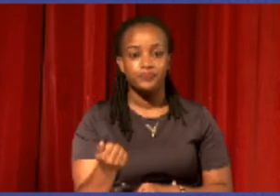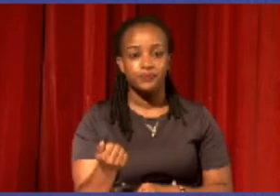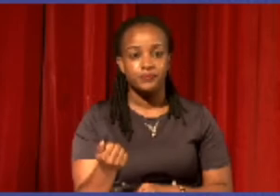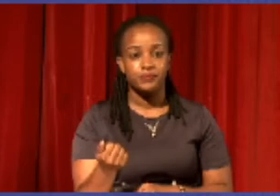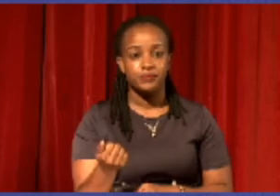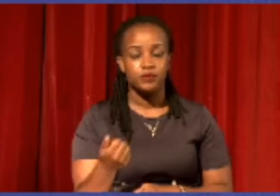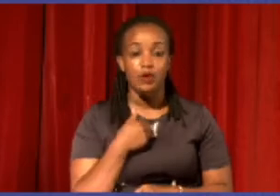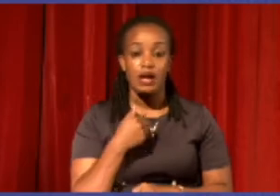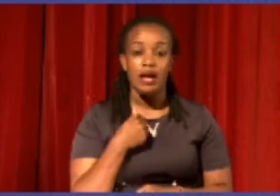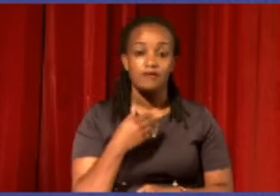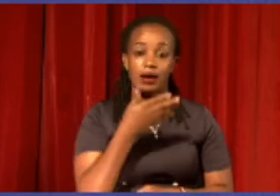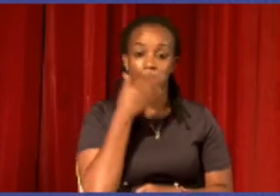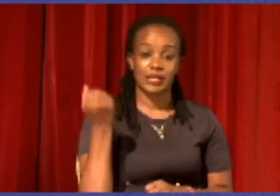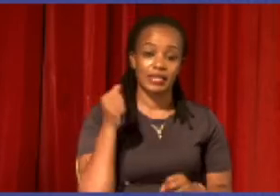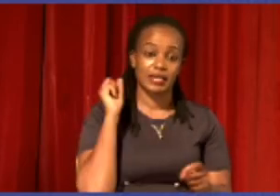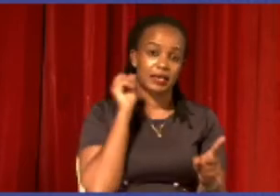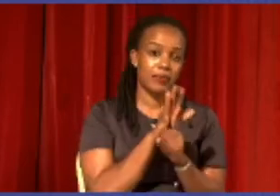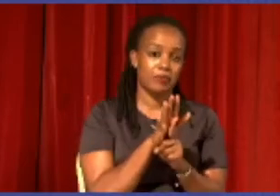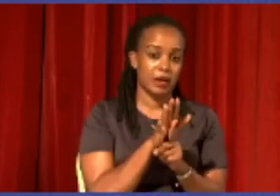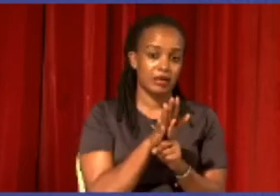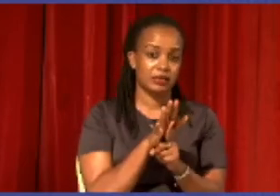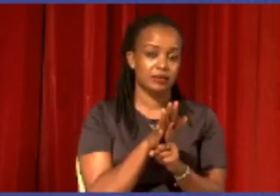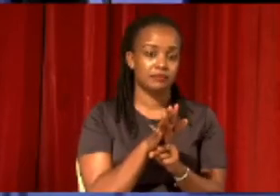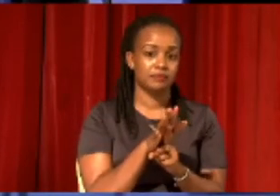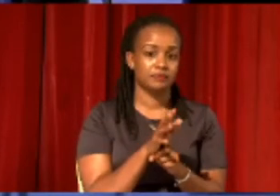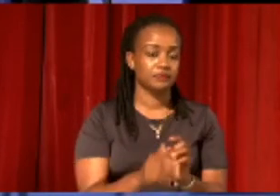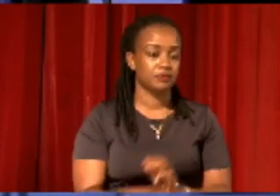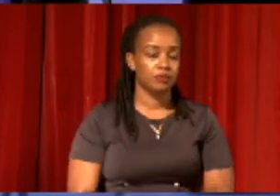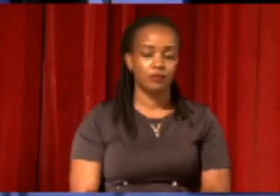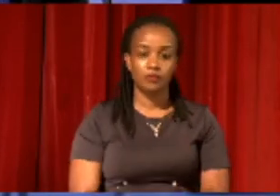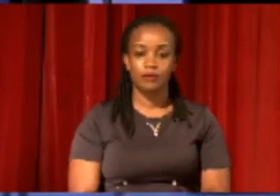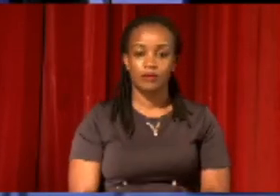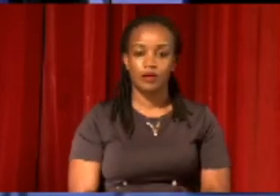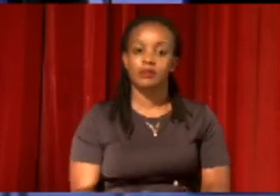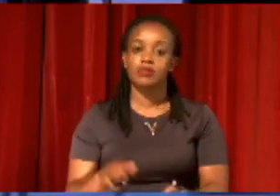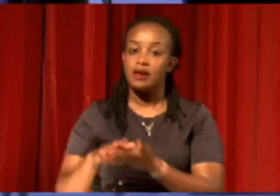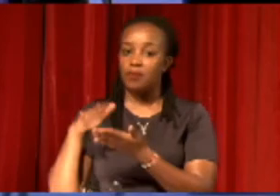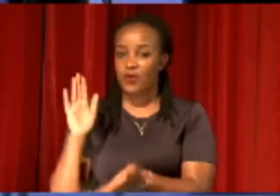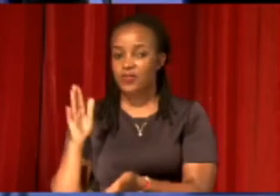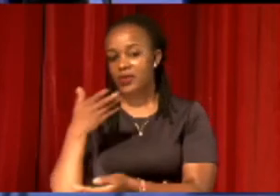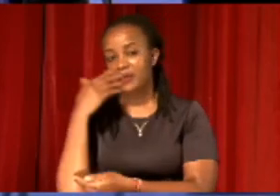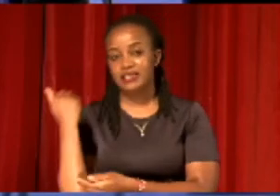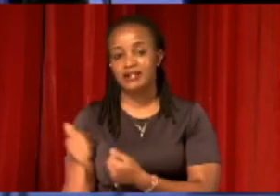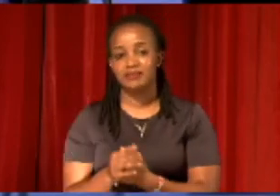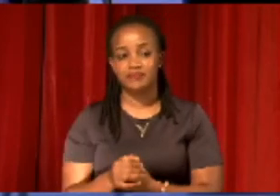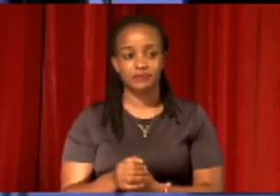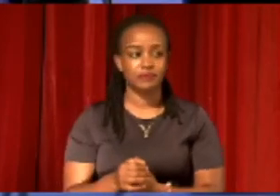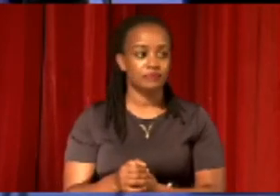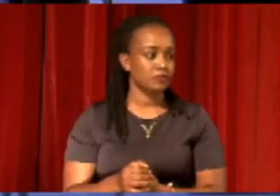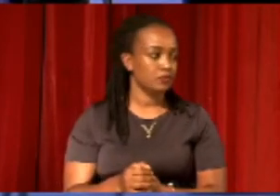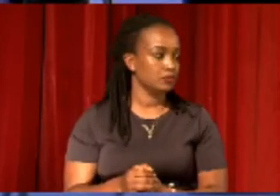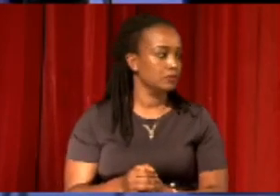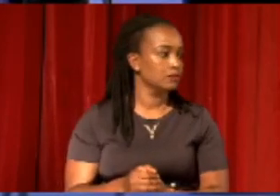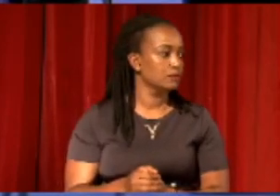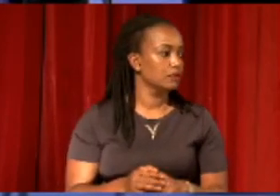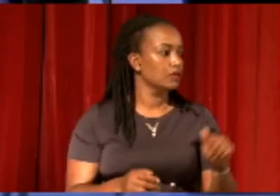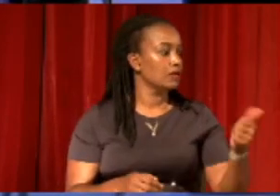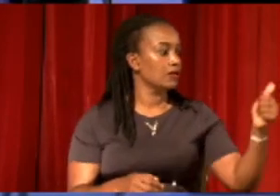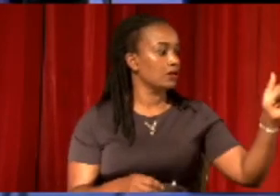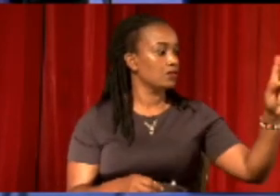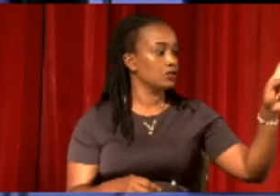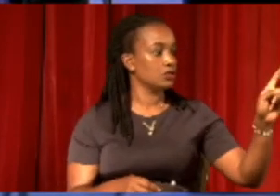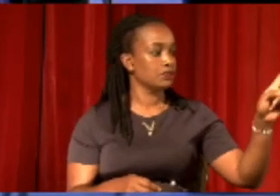to have even a better impact and a better outcome out so of the, it. The more the merrier. The more the merrier, okay. Yes. I'll take. There's a question there.